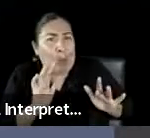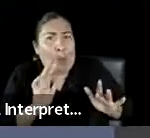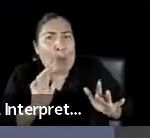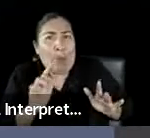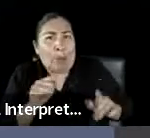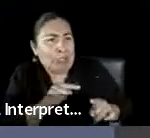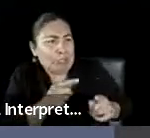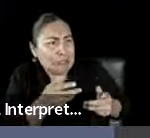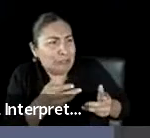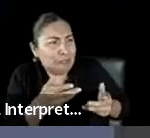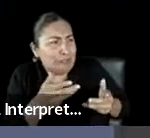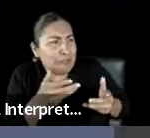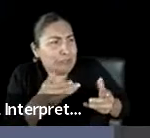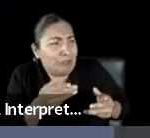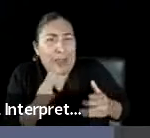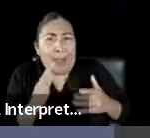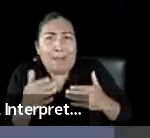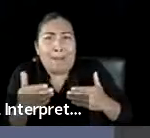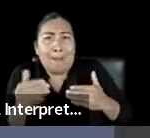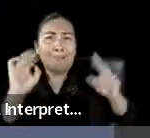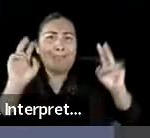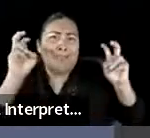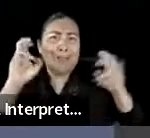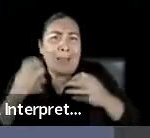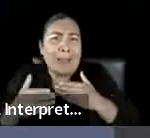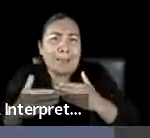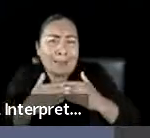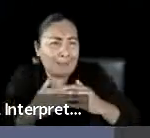the sturdiness that you've shown,